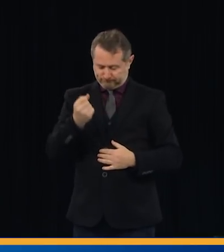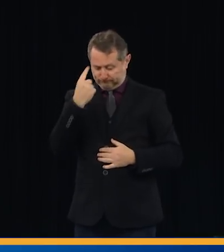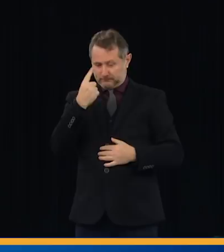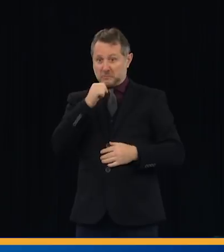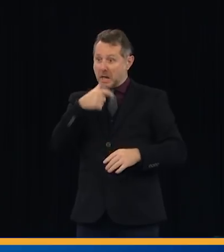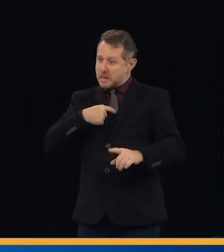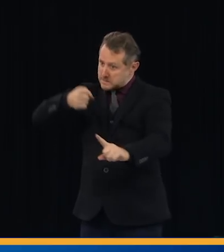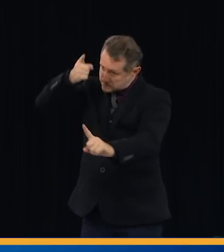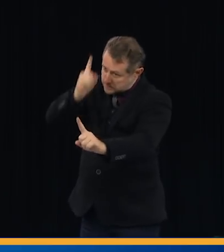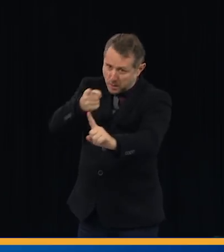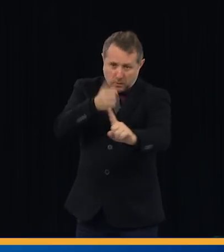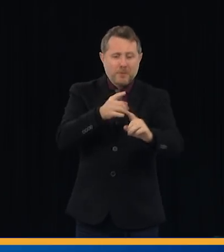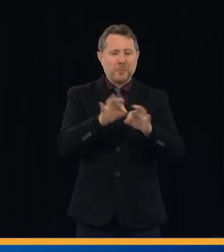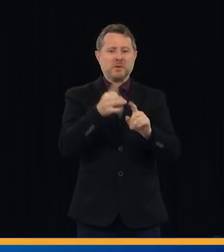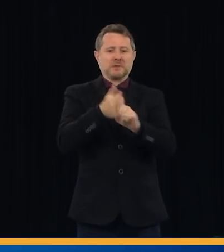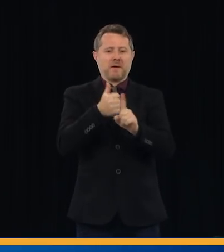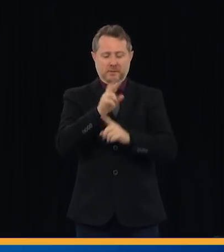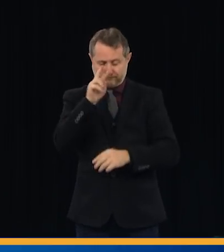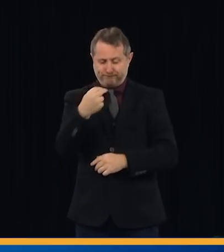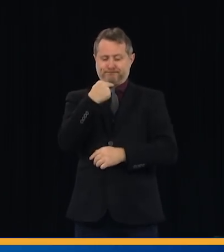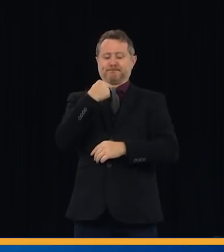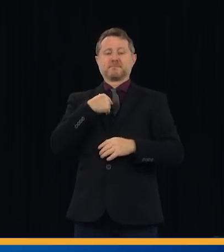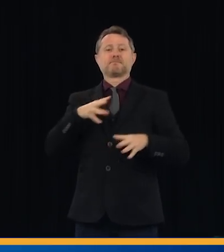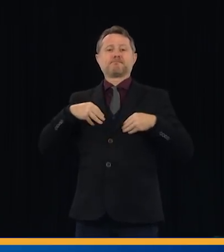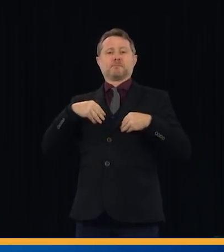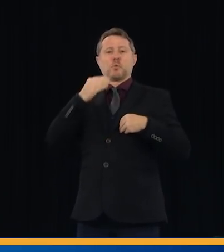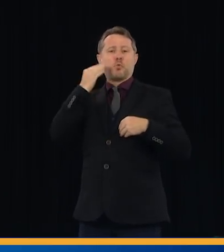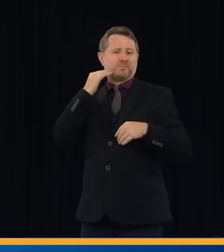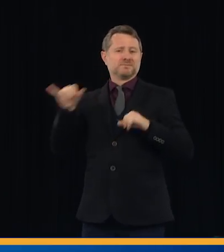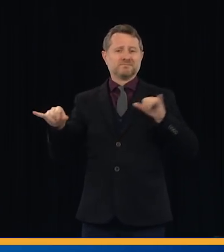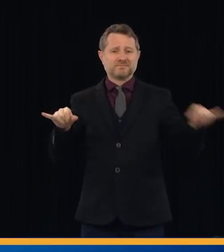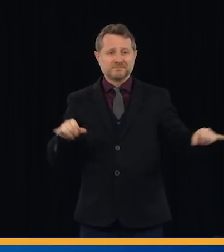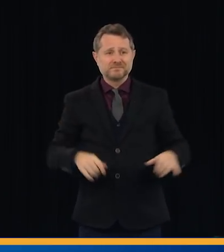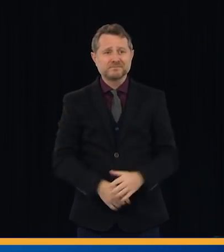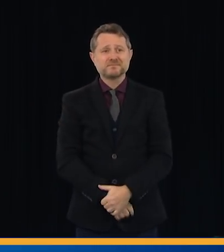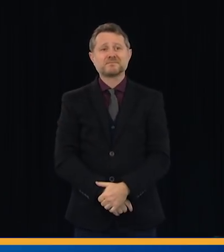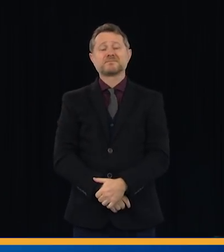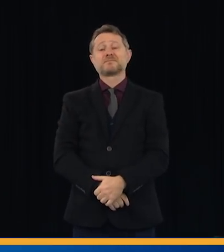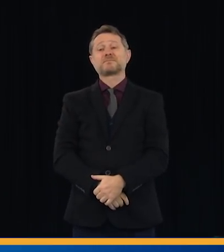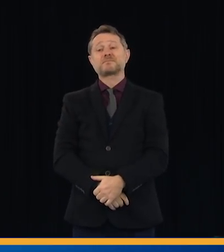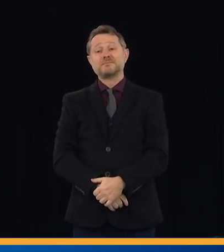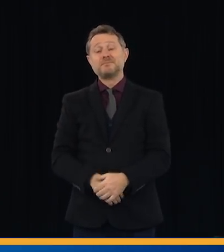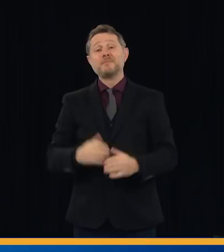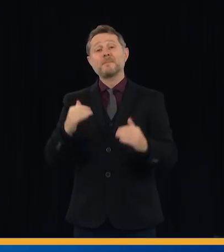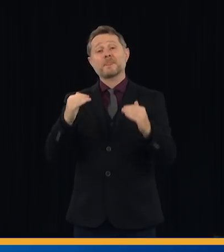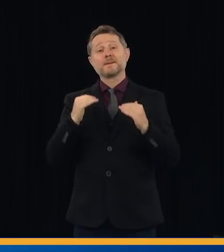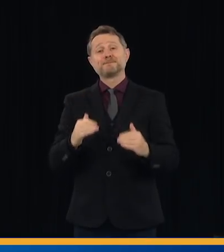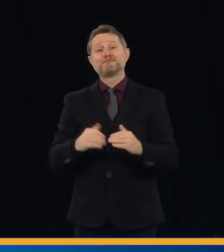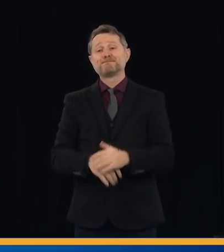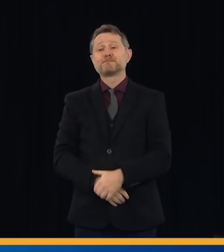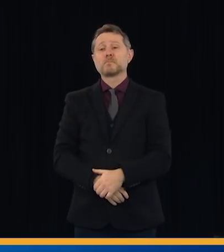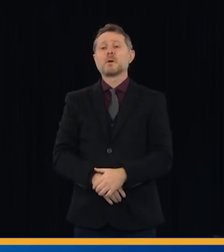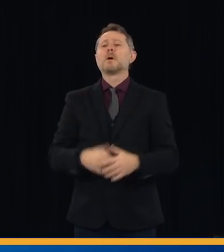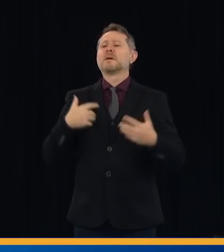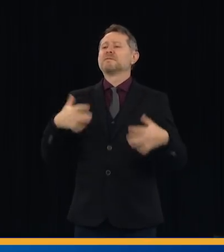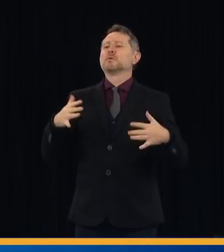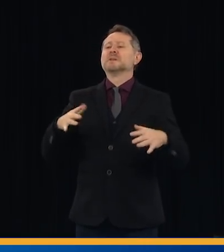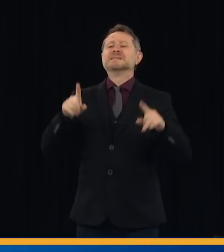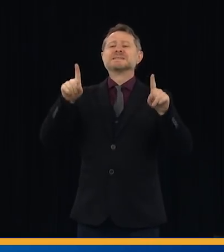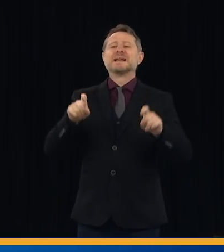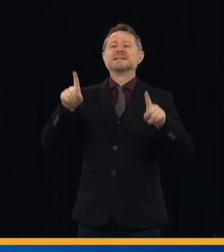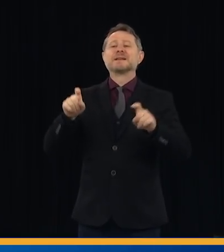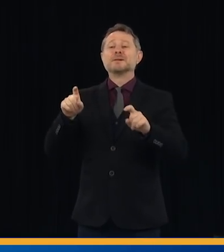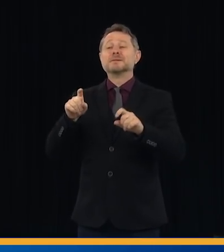also now administering 1,100 tests of the hydroxychloroquine and the